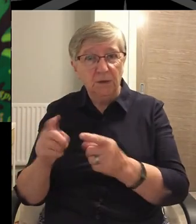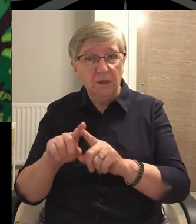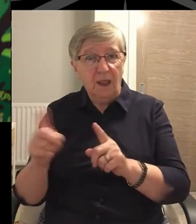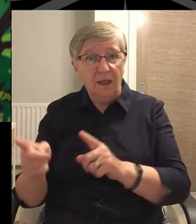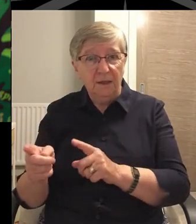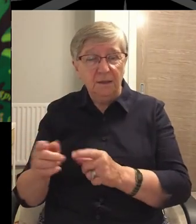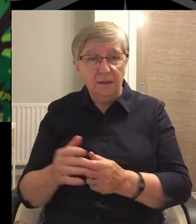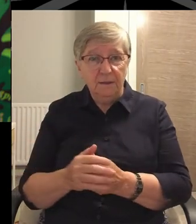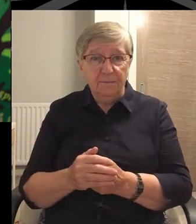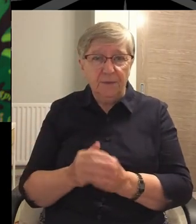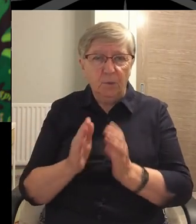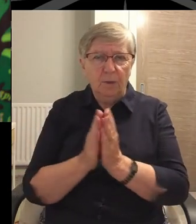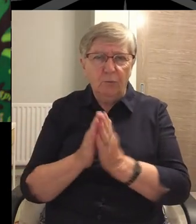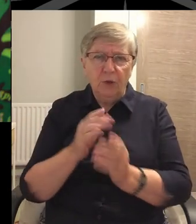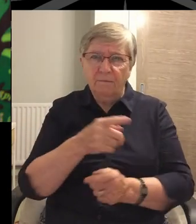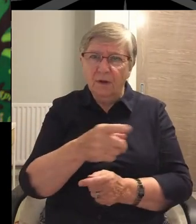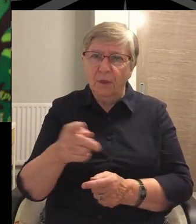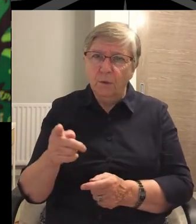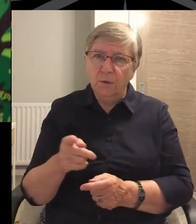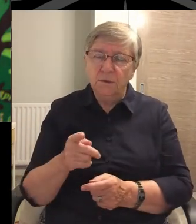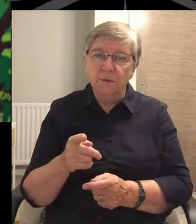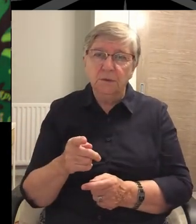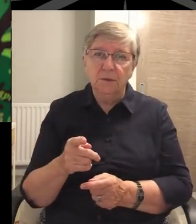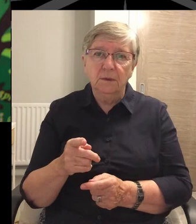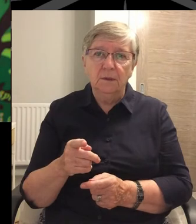We pray for those who